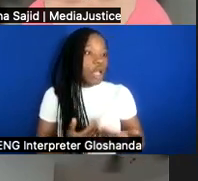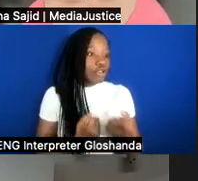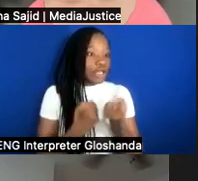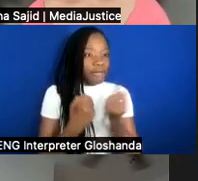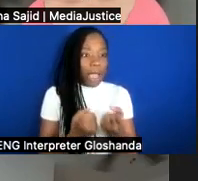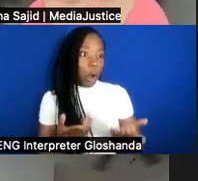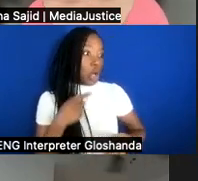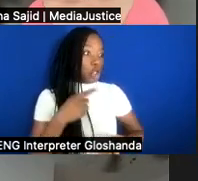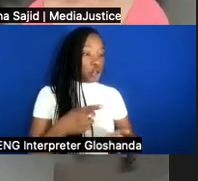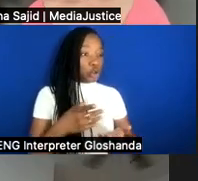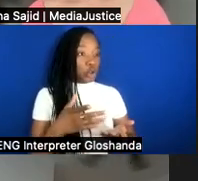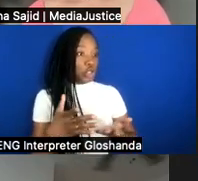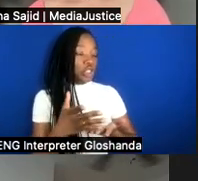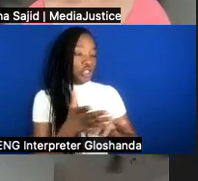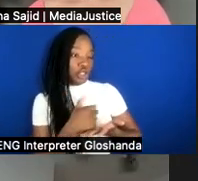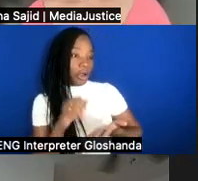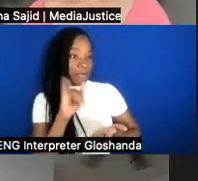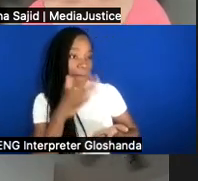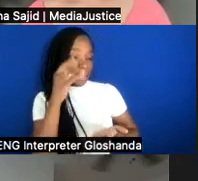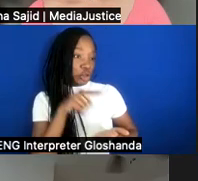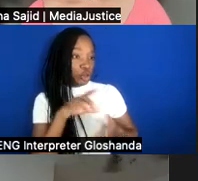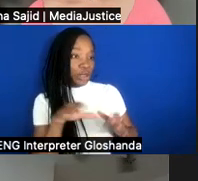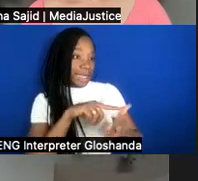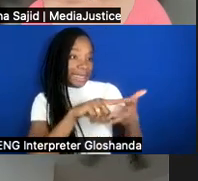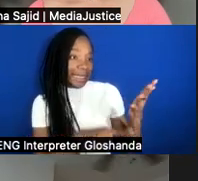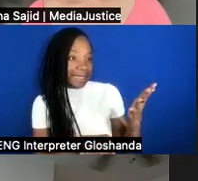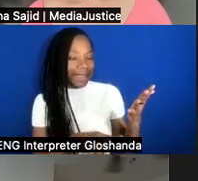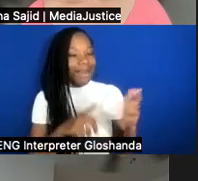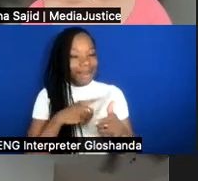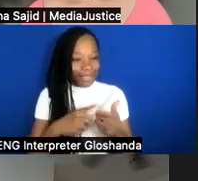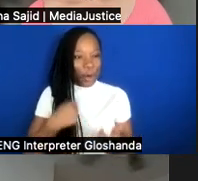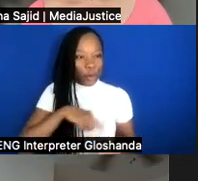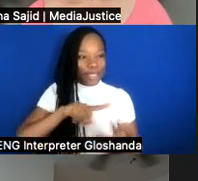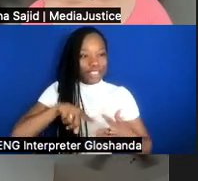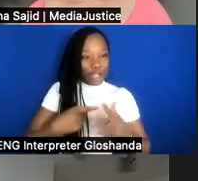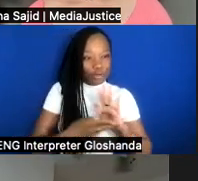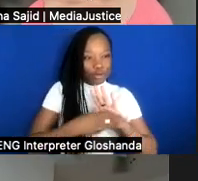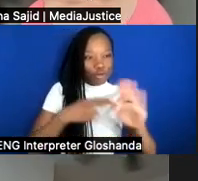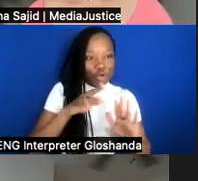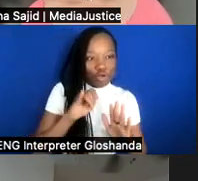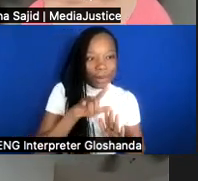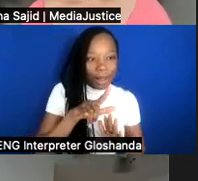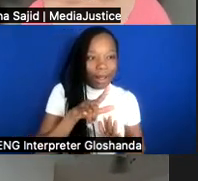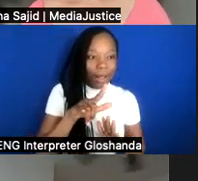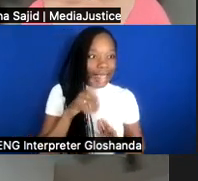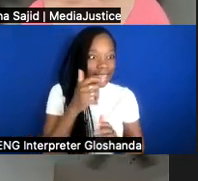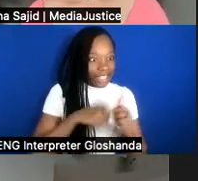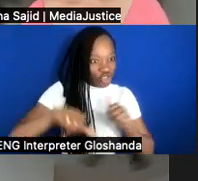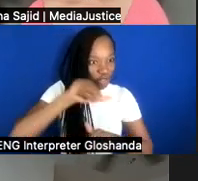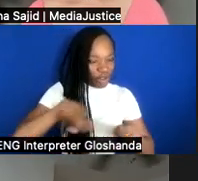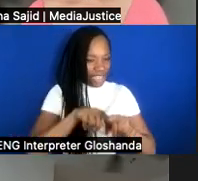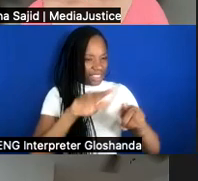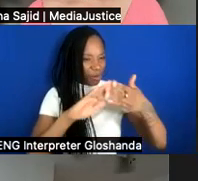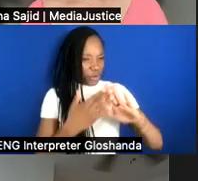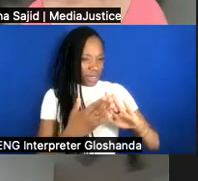justify because it's, oh, this person deserves it because they did this and that. And then we end up criminalizing each other within